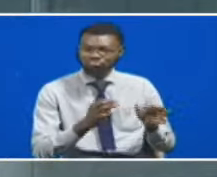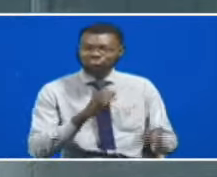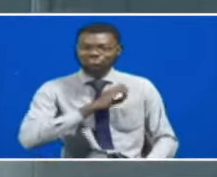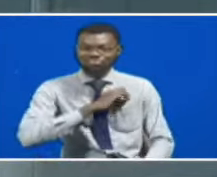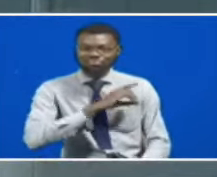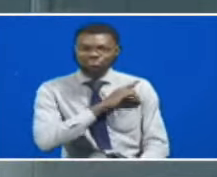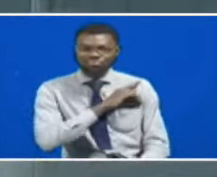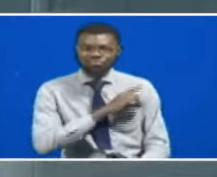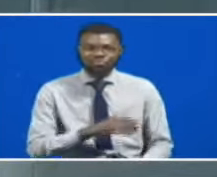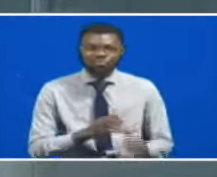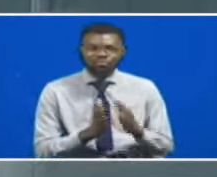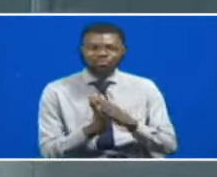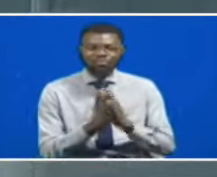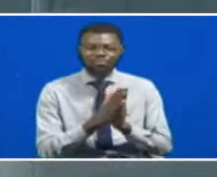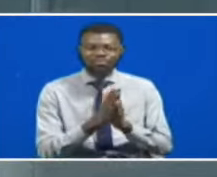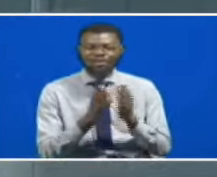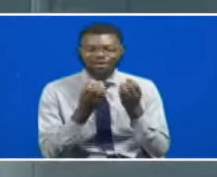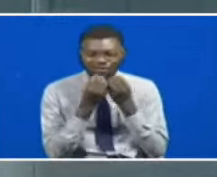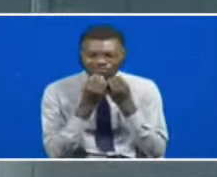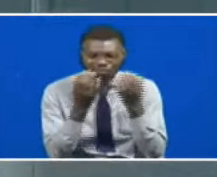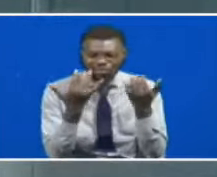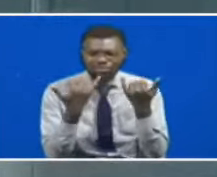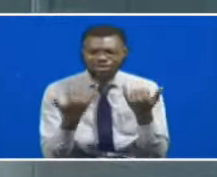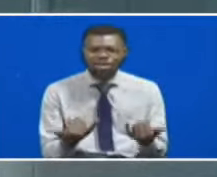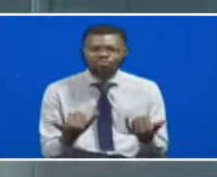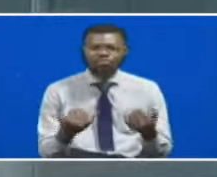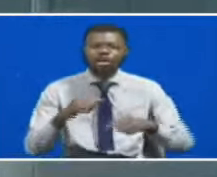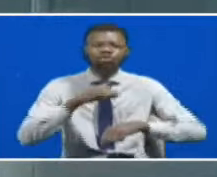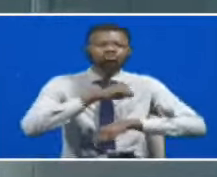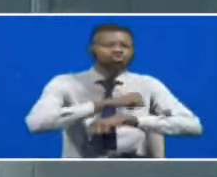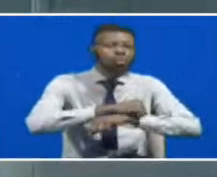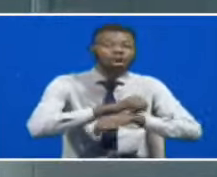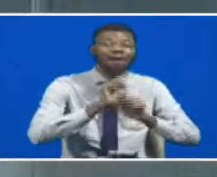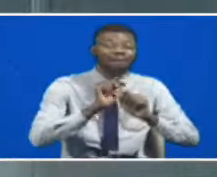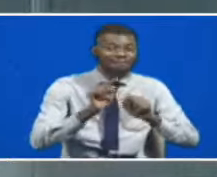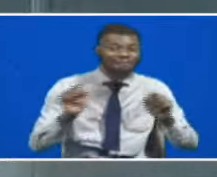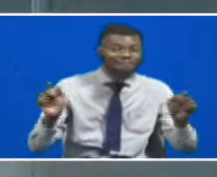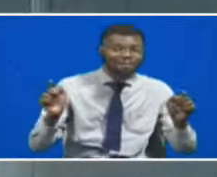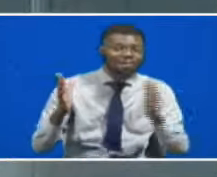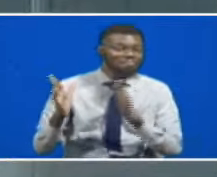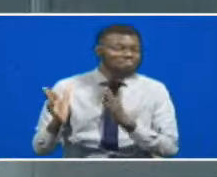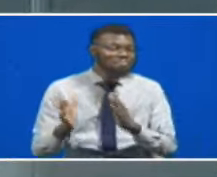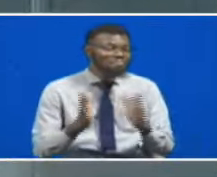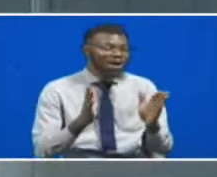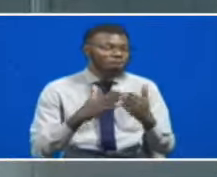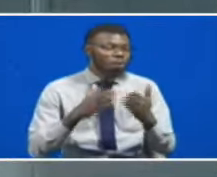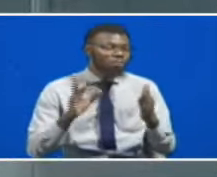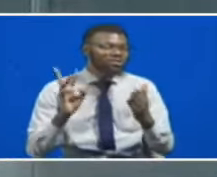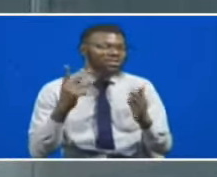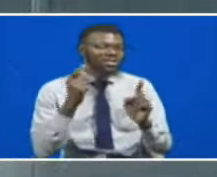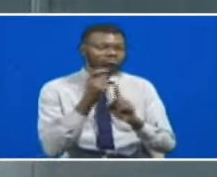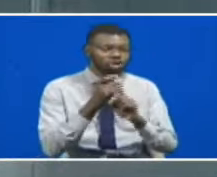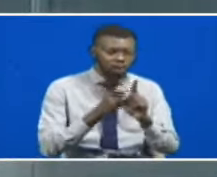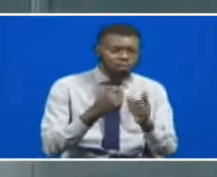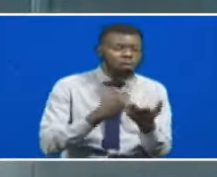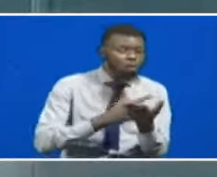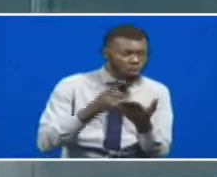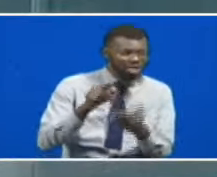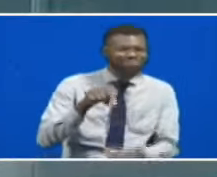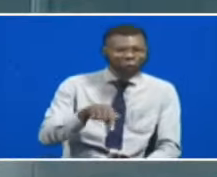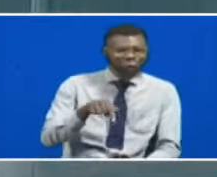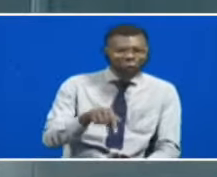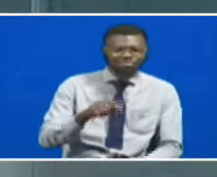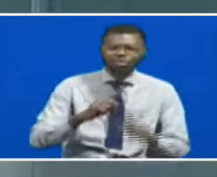Julian Evans. Let's get you informed. Now, schools are expected to reopen for second term this week amidst numerous